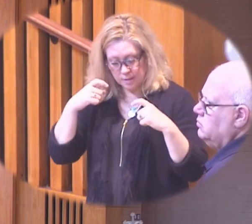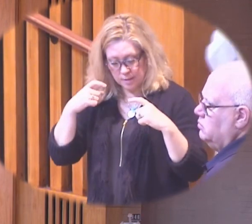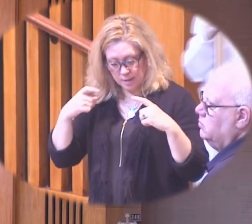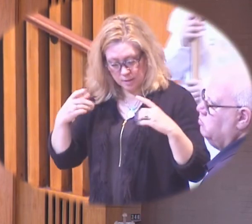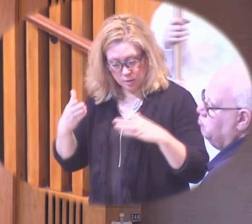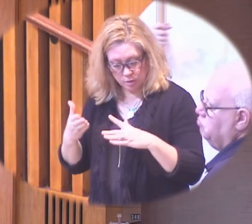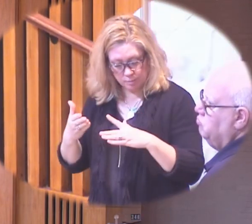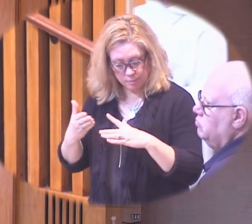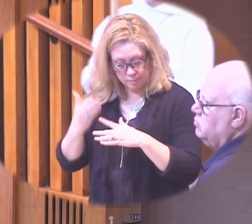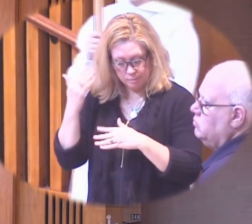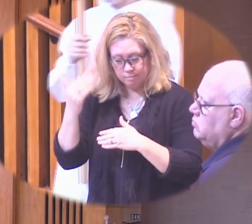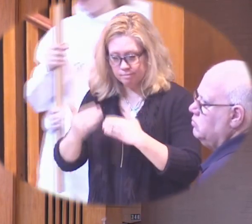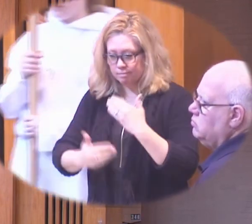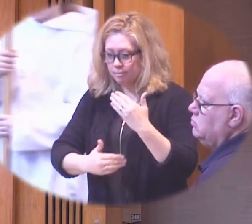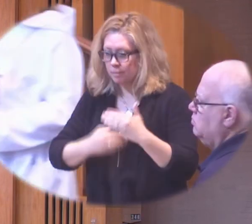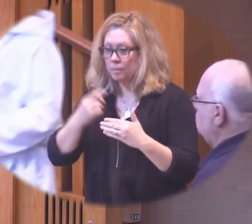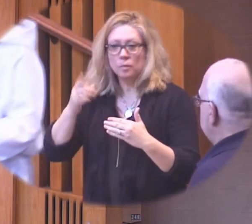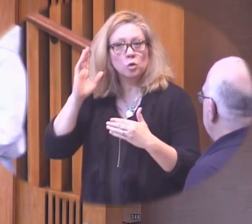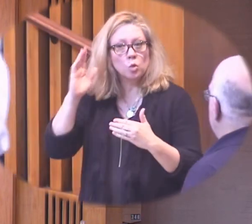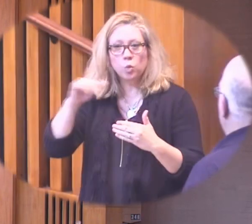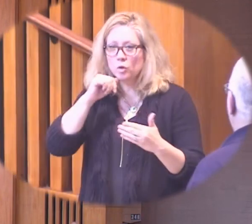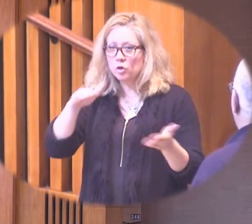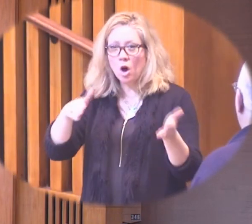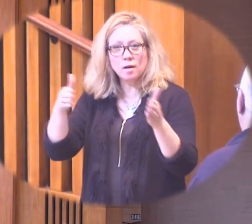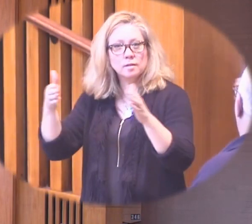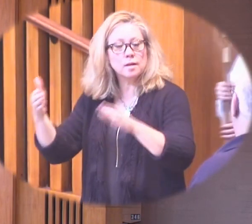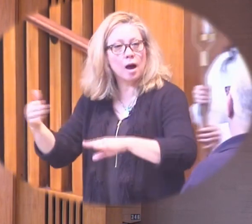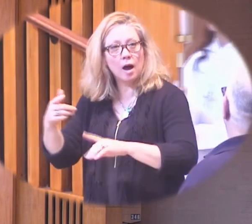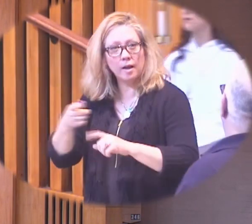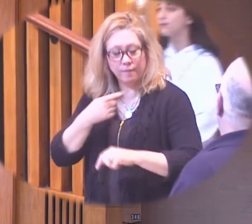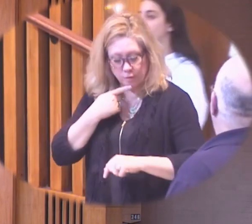Desert, but you shall not